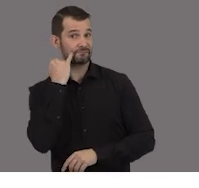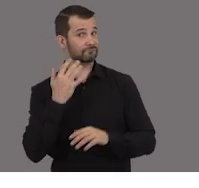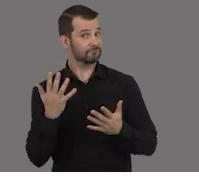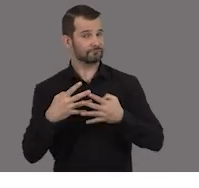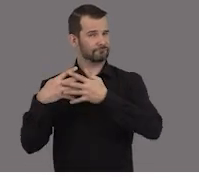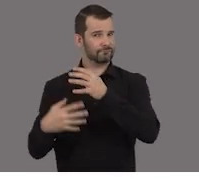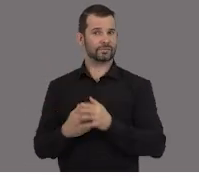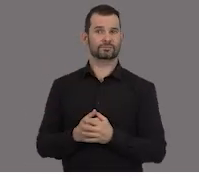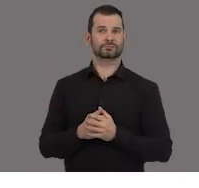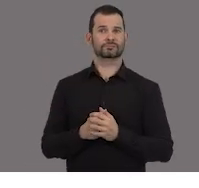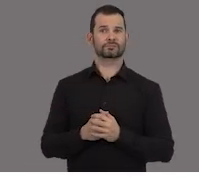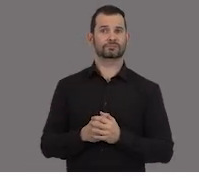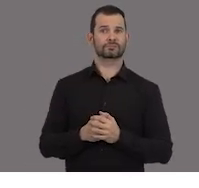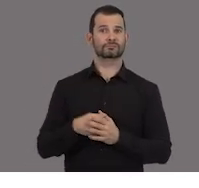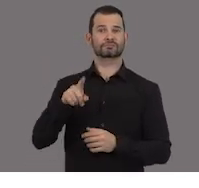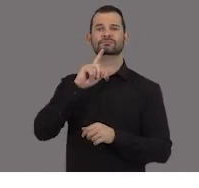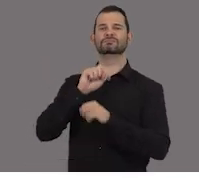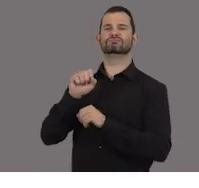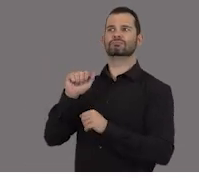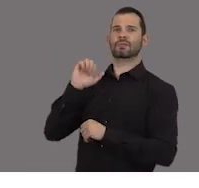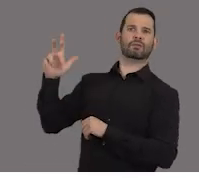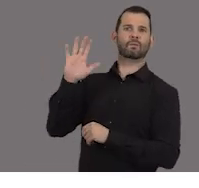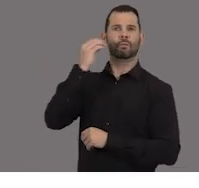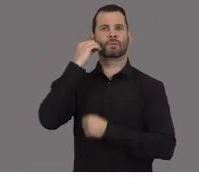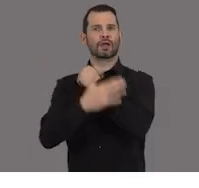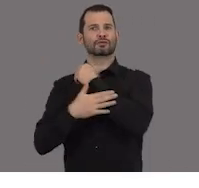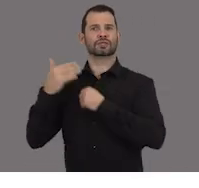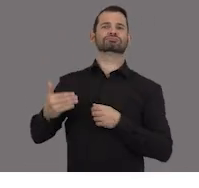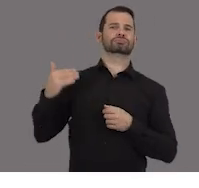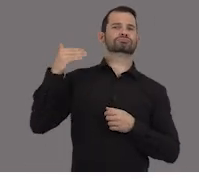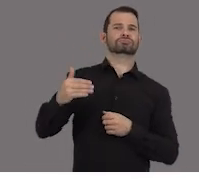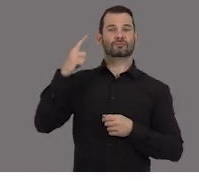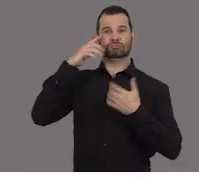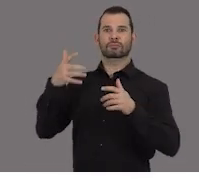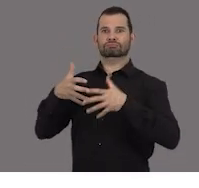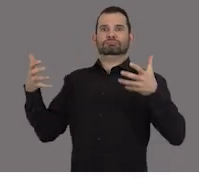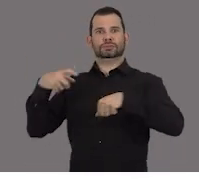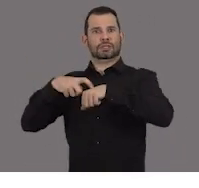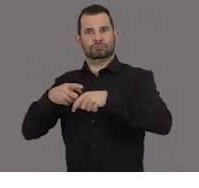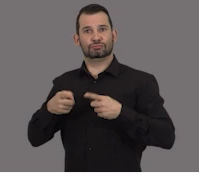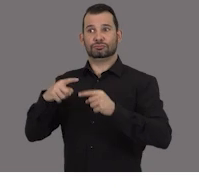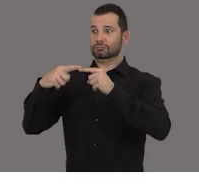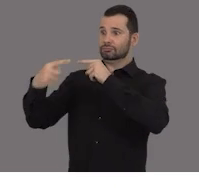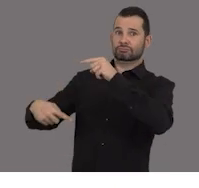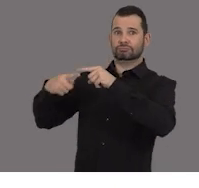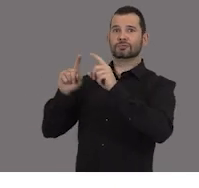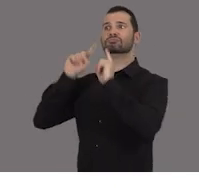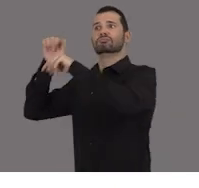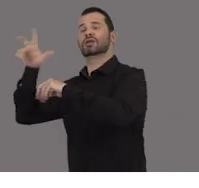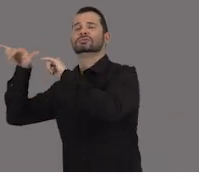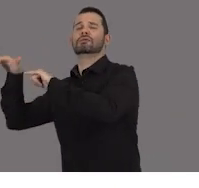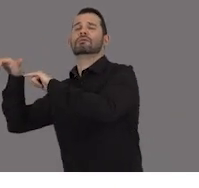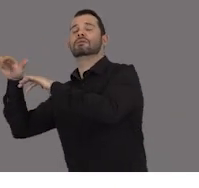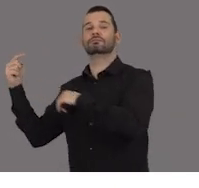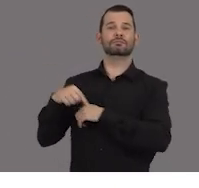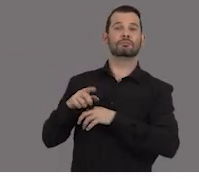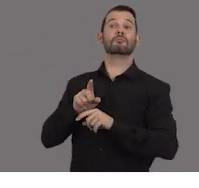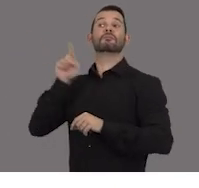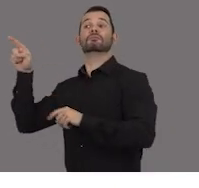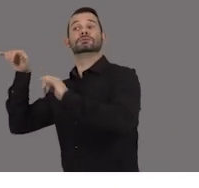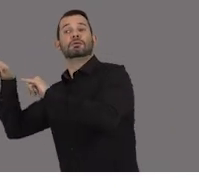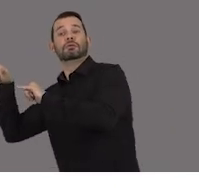significant residential ties with Canada if you return to your home country on a periodic